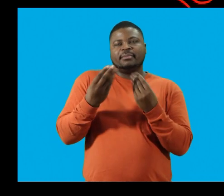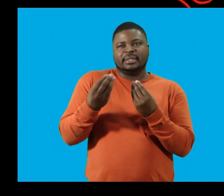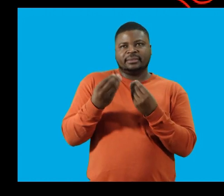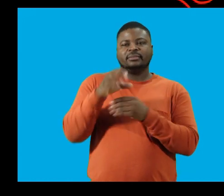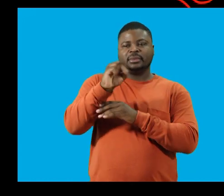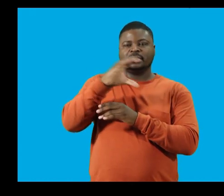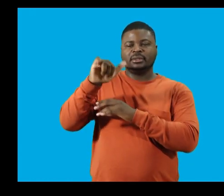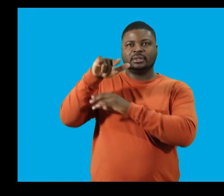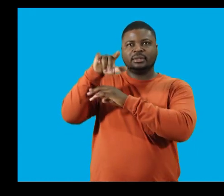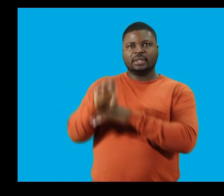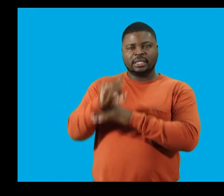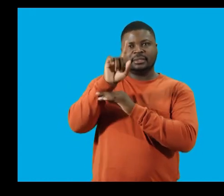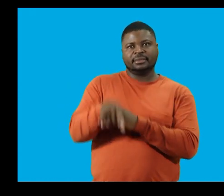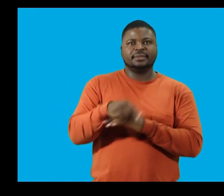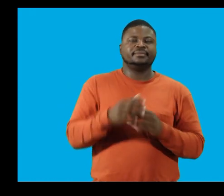scale.